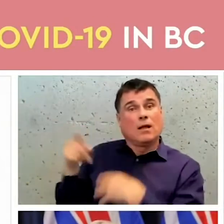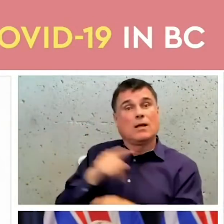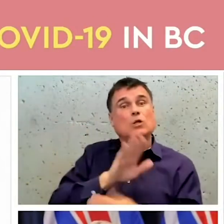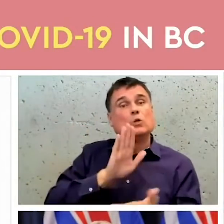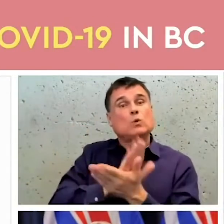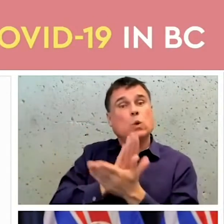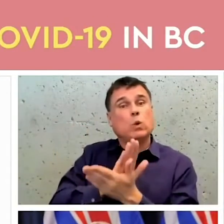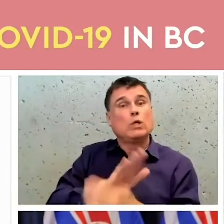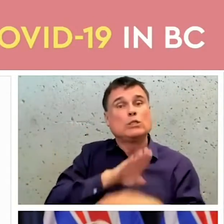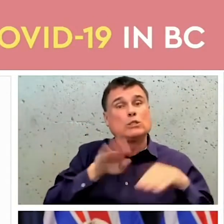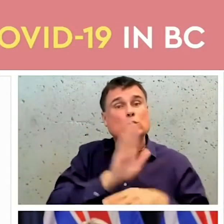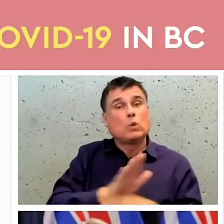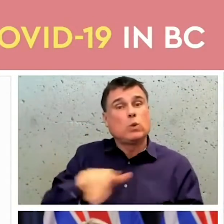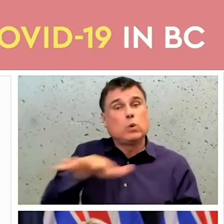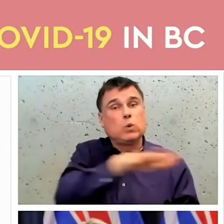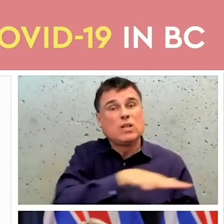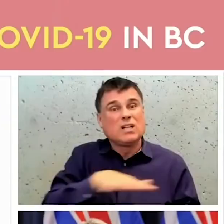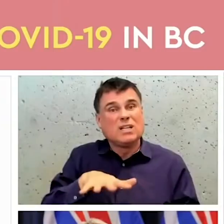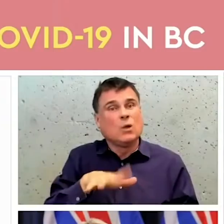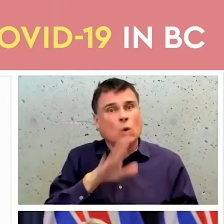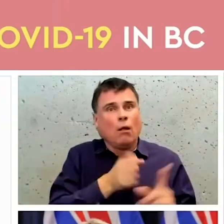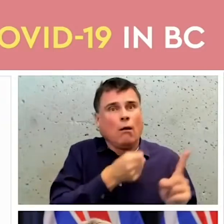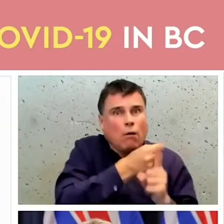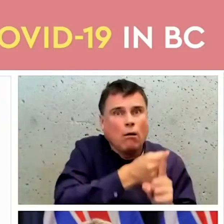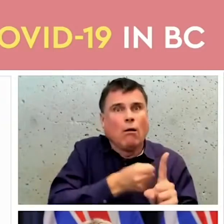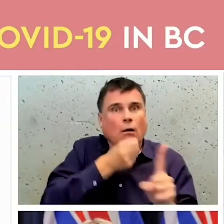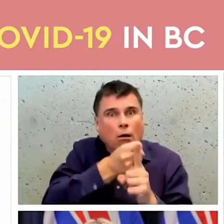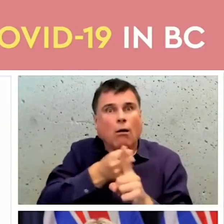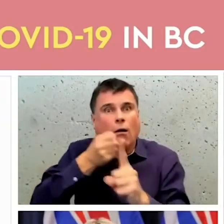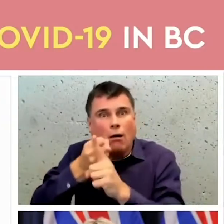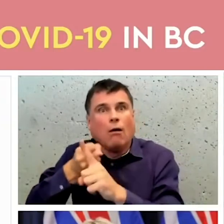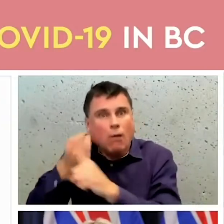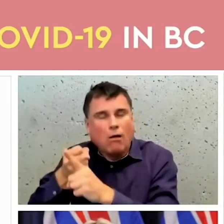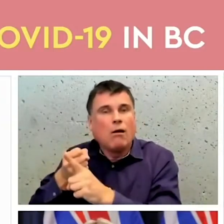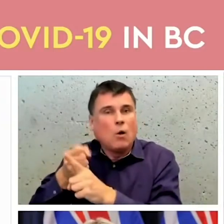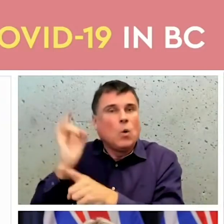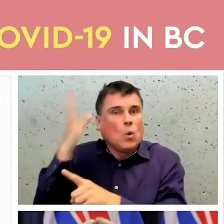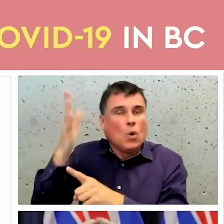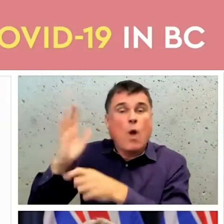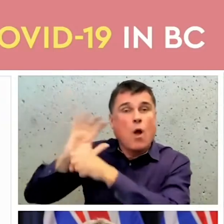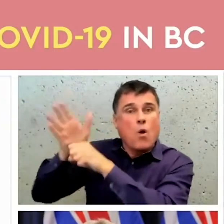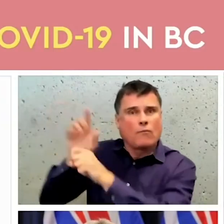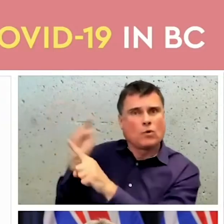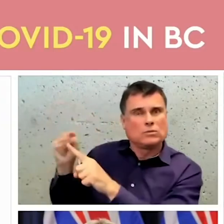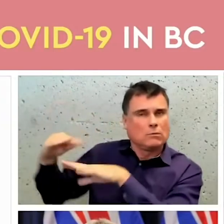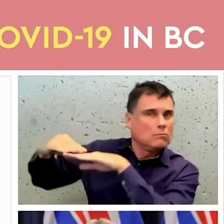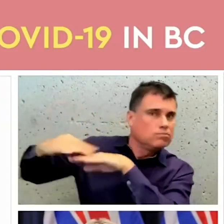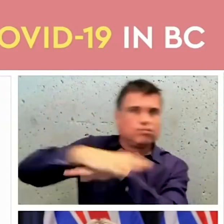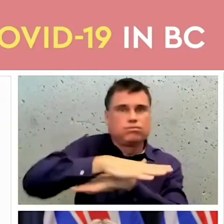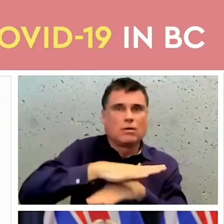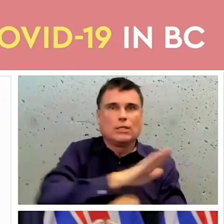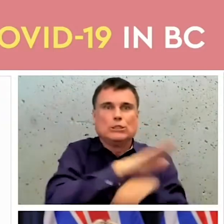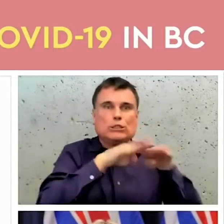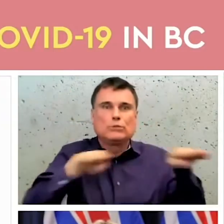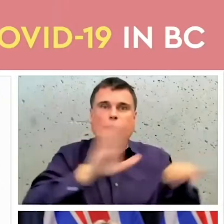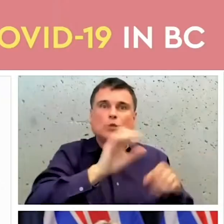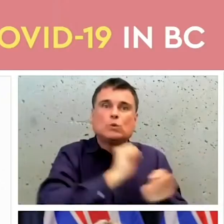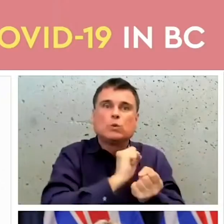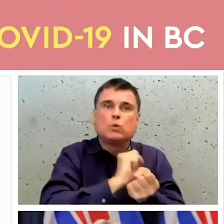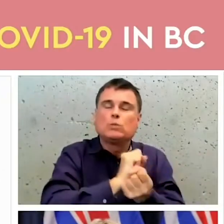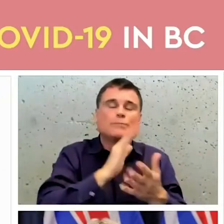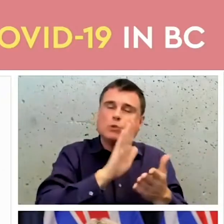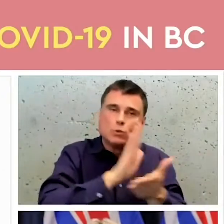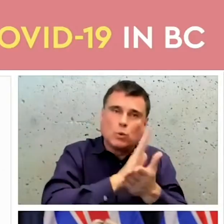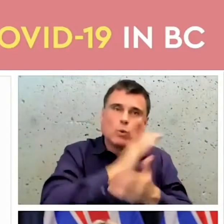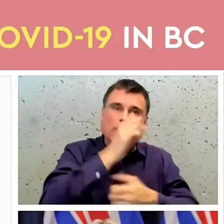reduces that risk of transmission to children's close contacts, particularly people who are older or may have a risk of more severe